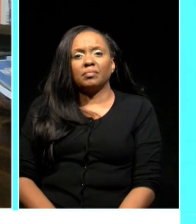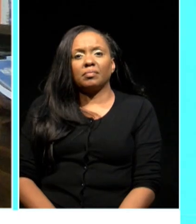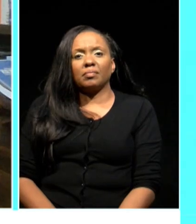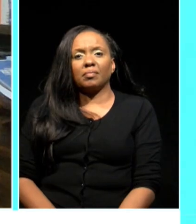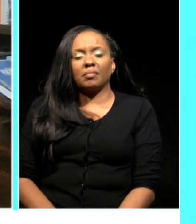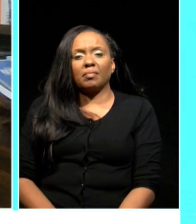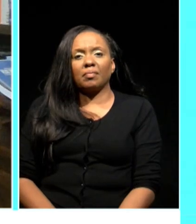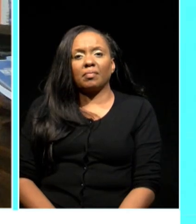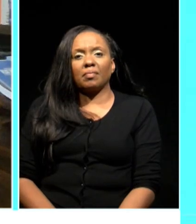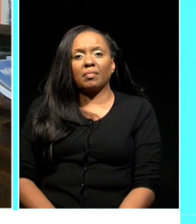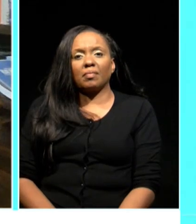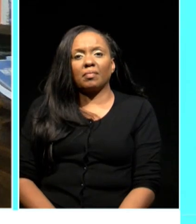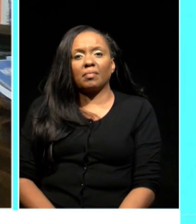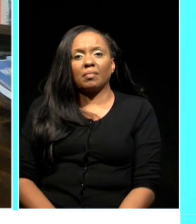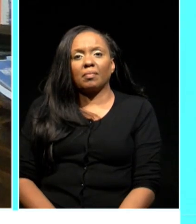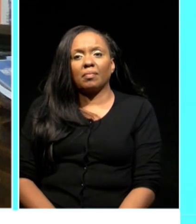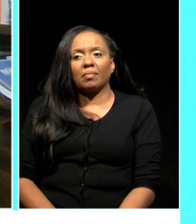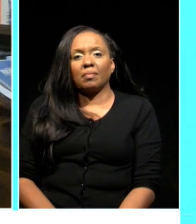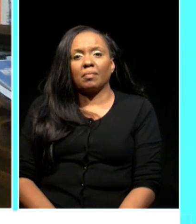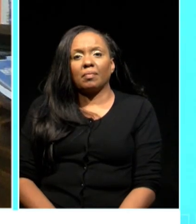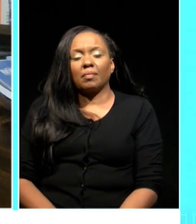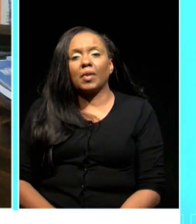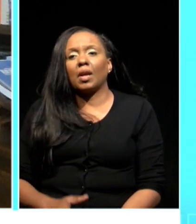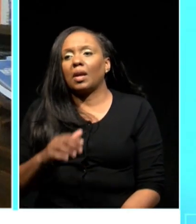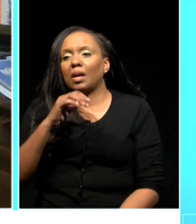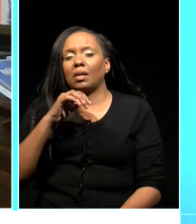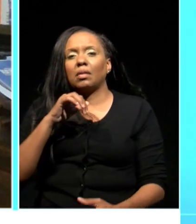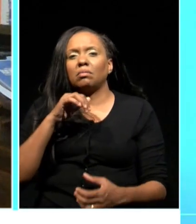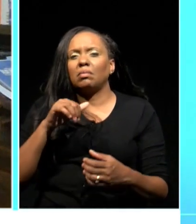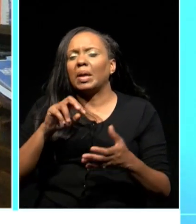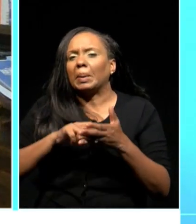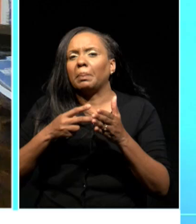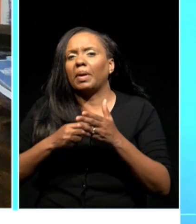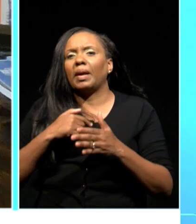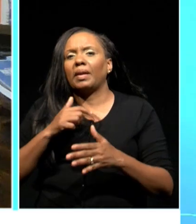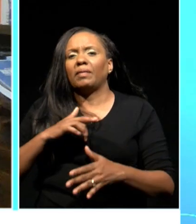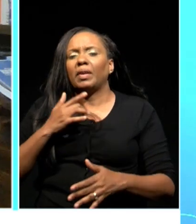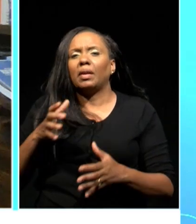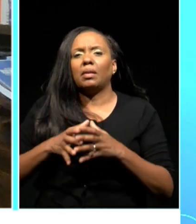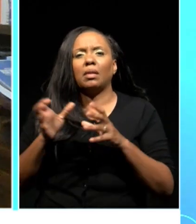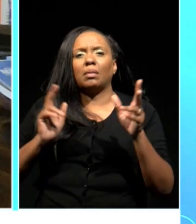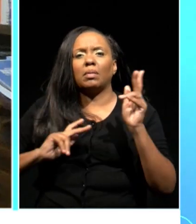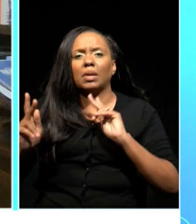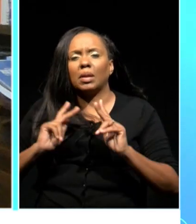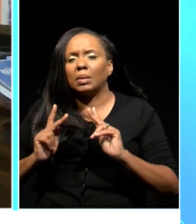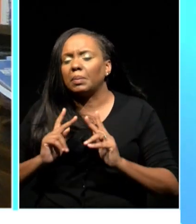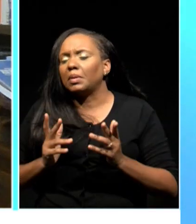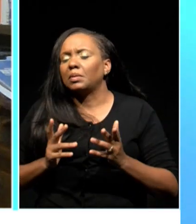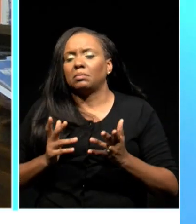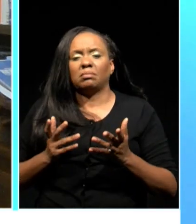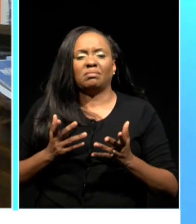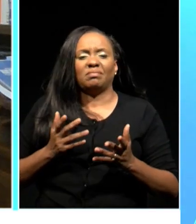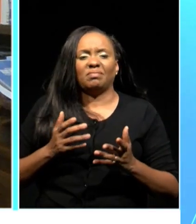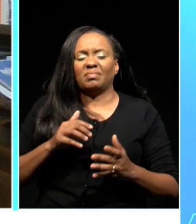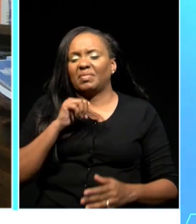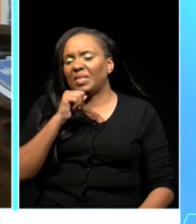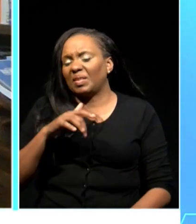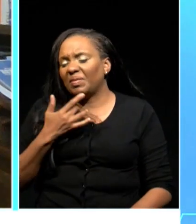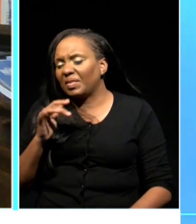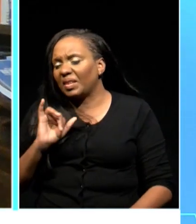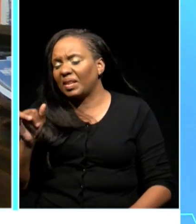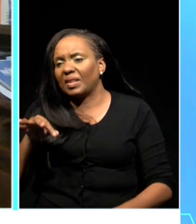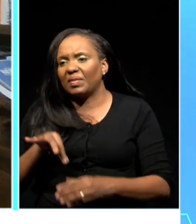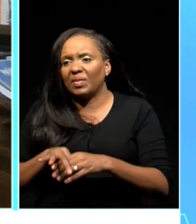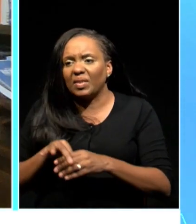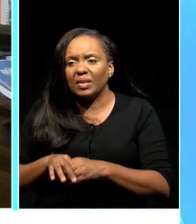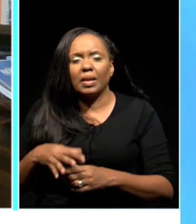lot of people who are not just apathetic, there are a lot of people who are disillusioned. So I am making a distinction between the apathy and the And the